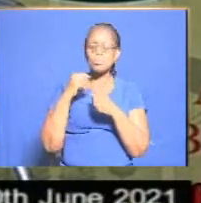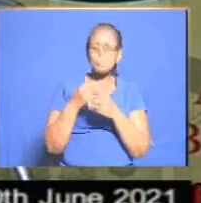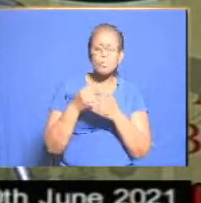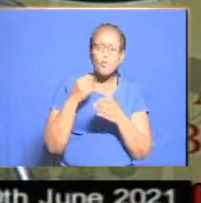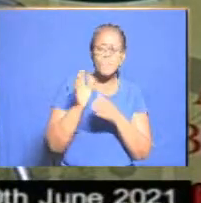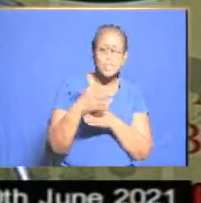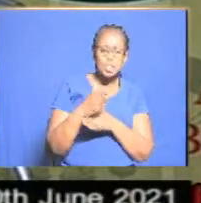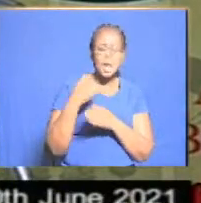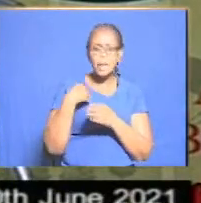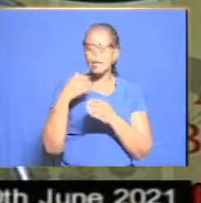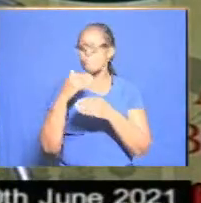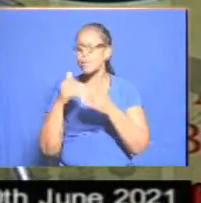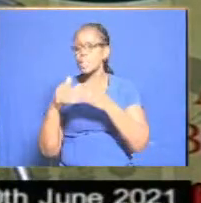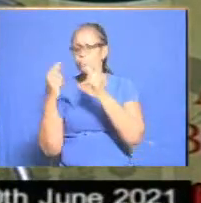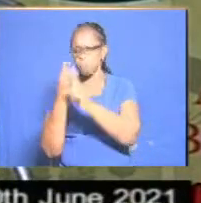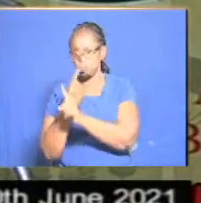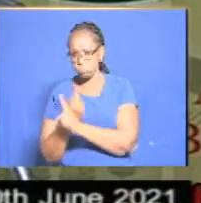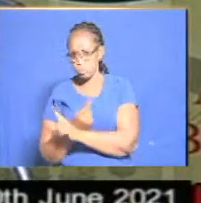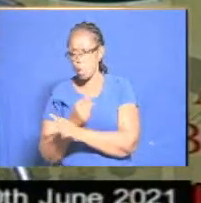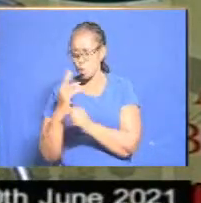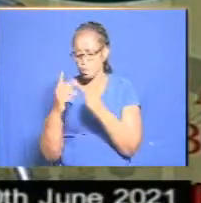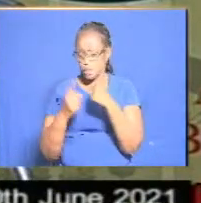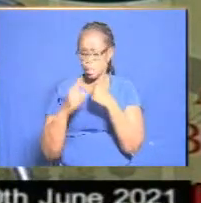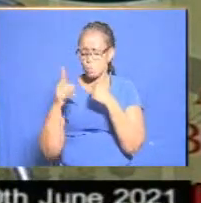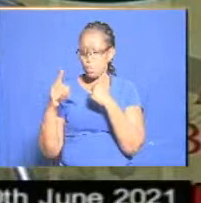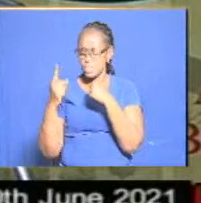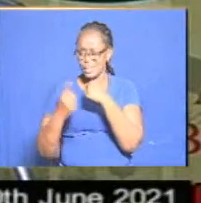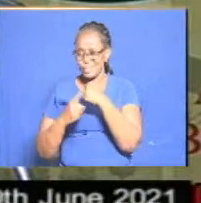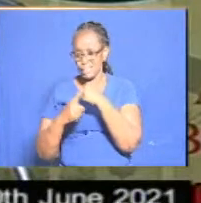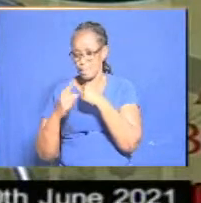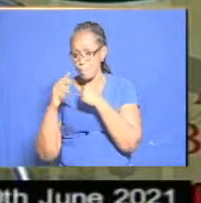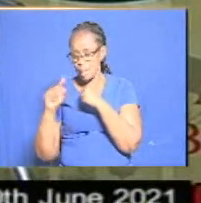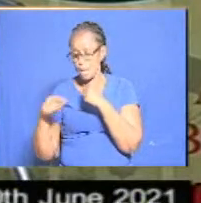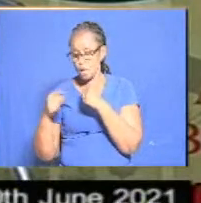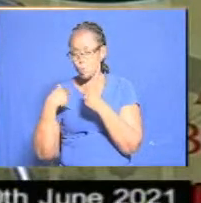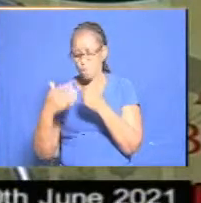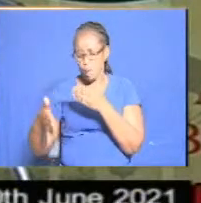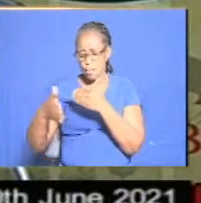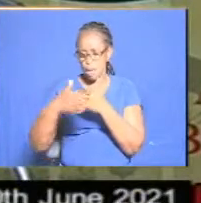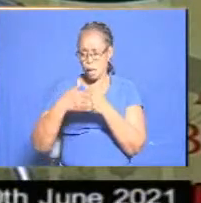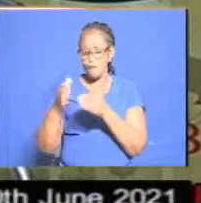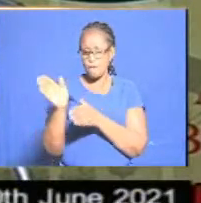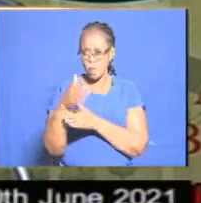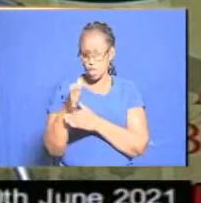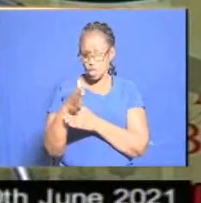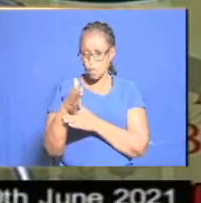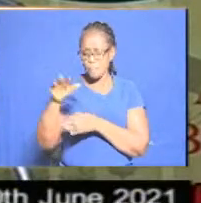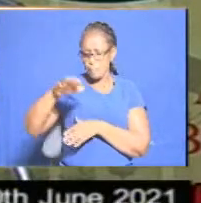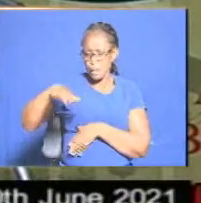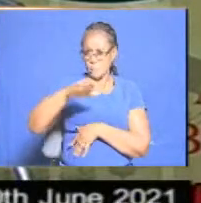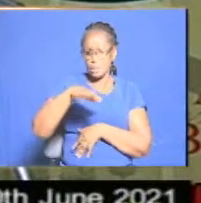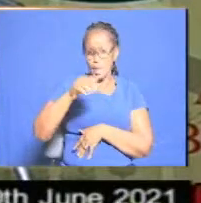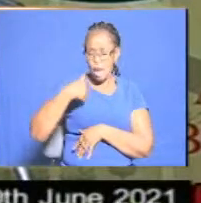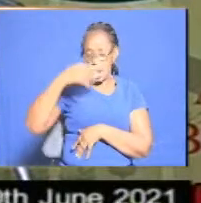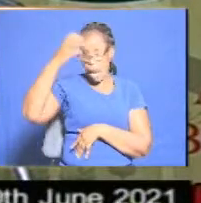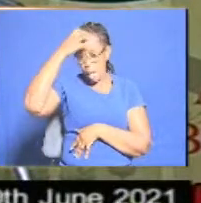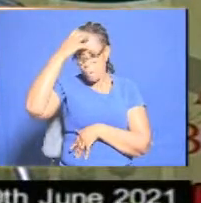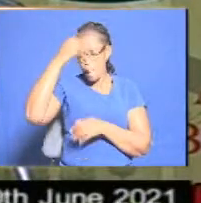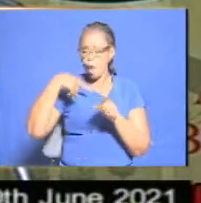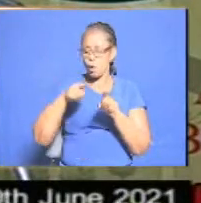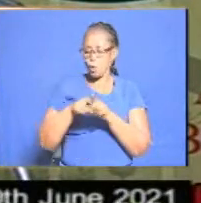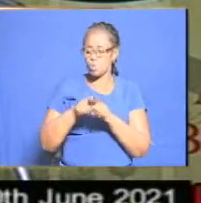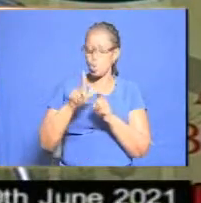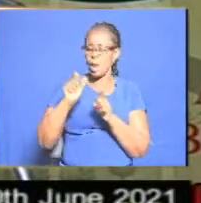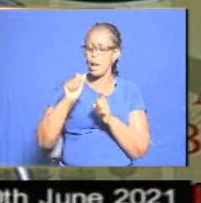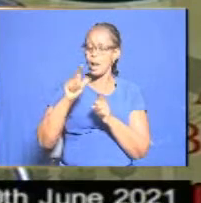shilling 326.6 million for rehabilitation of fish landing sites in Lamu in Lake Victoria, Kenya